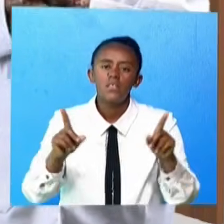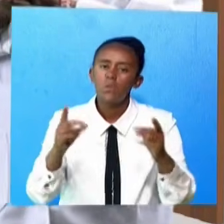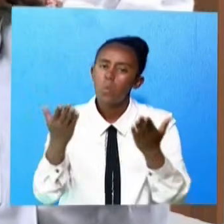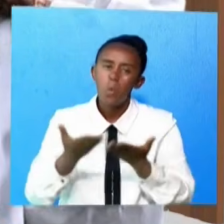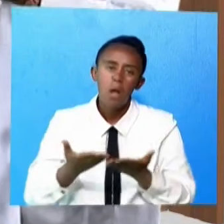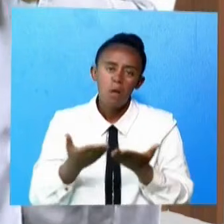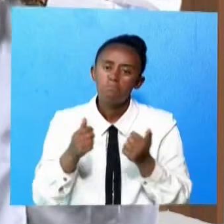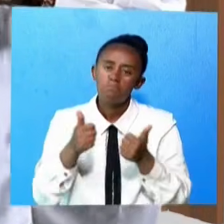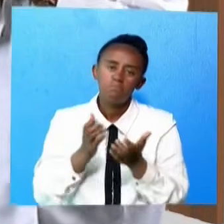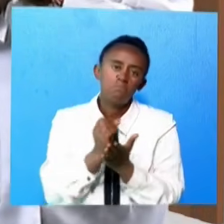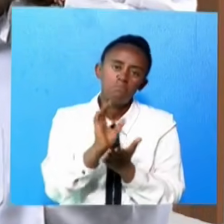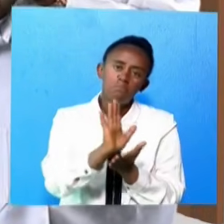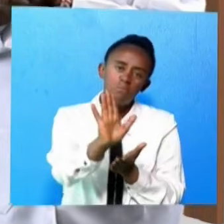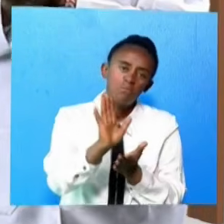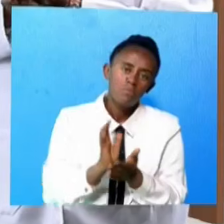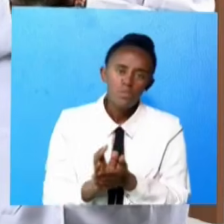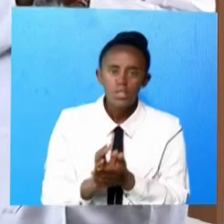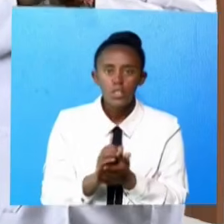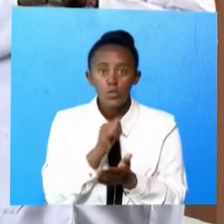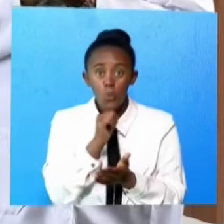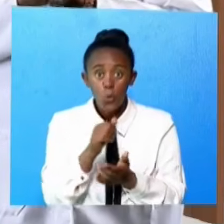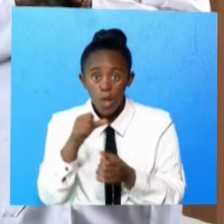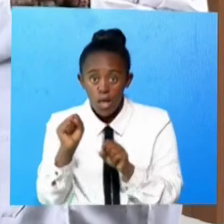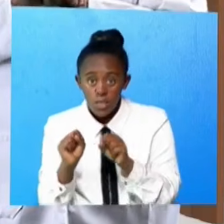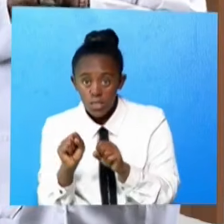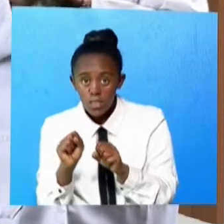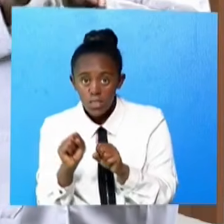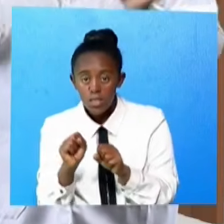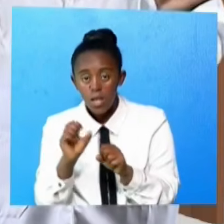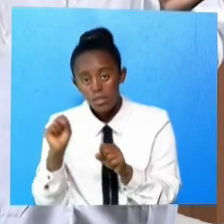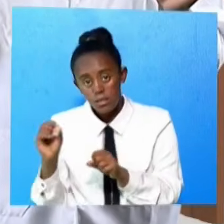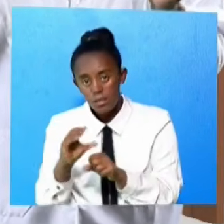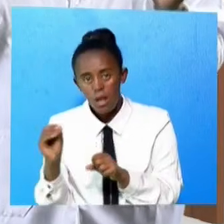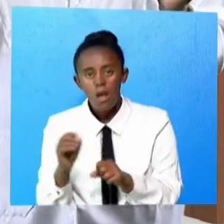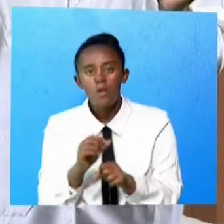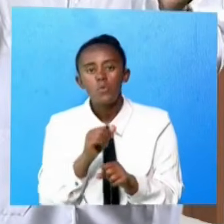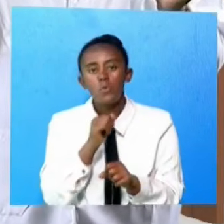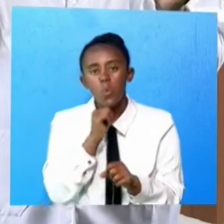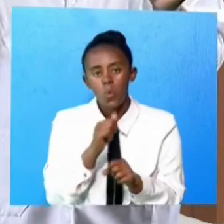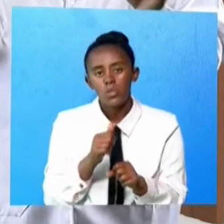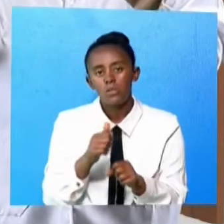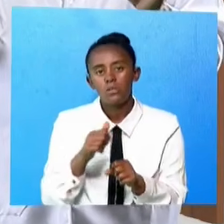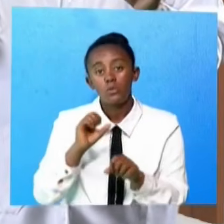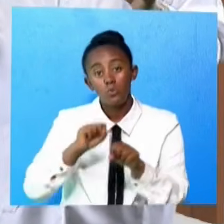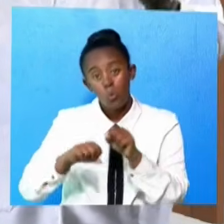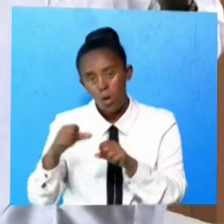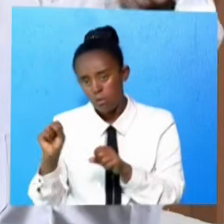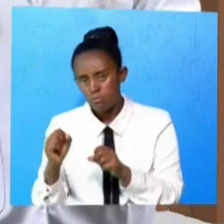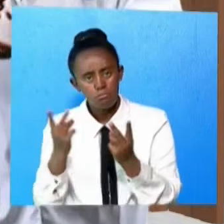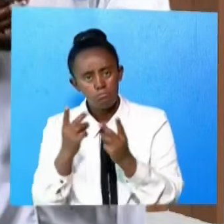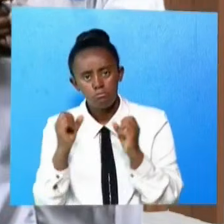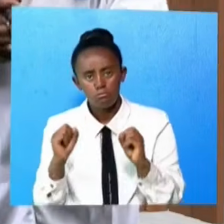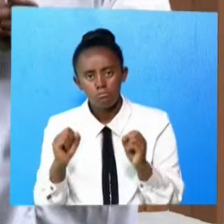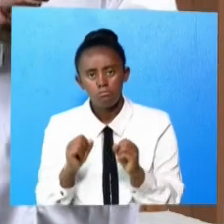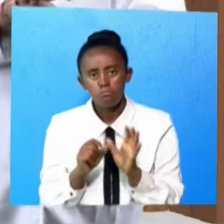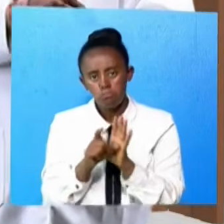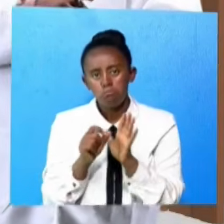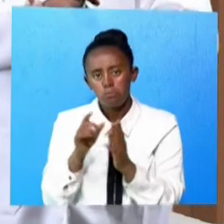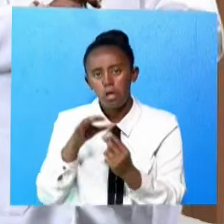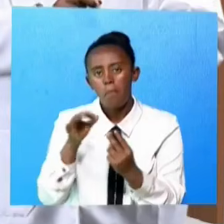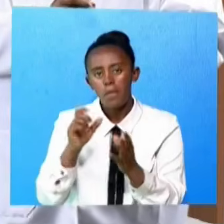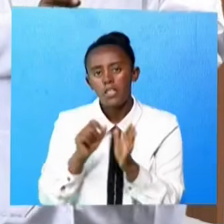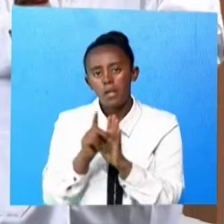to use not as and not so as structure. Please don't forget this one. Let me give you some sample